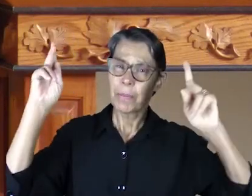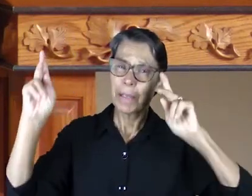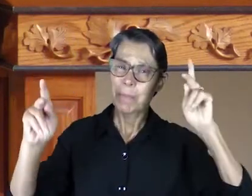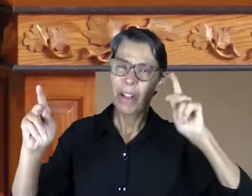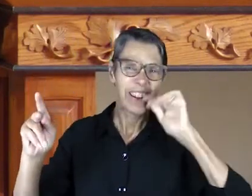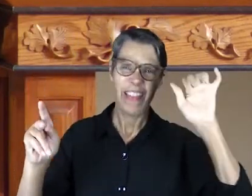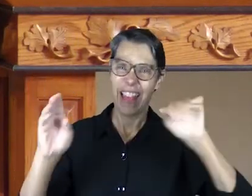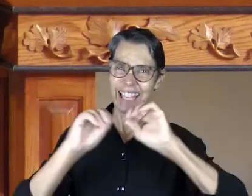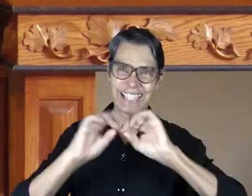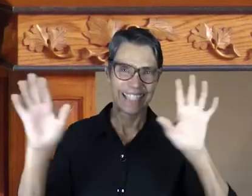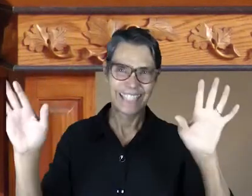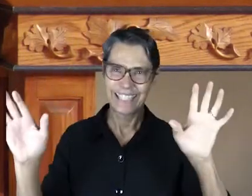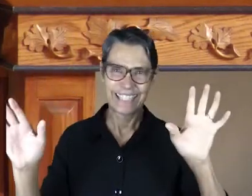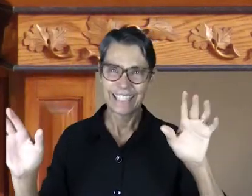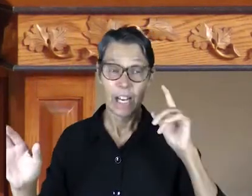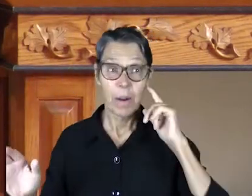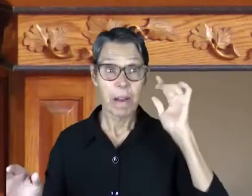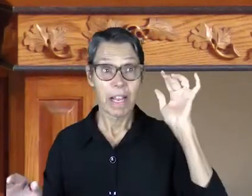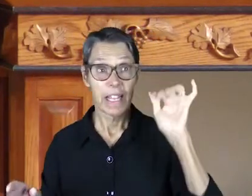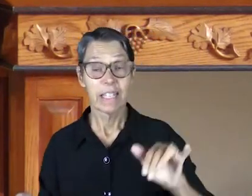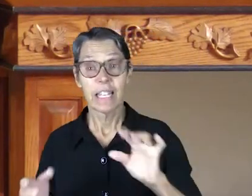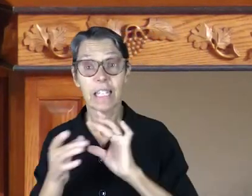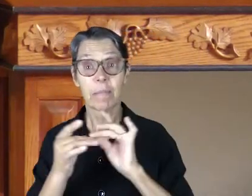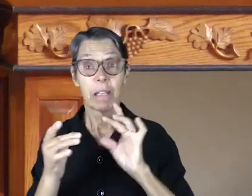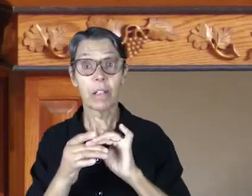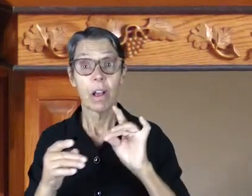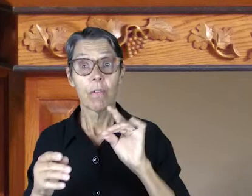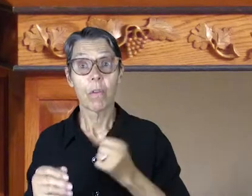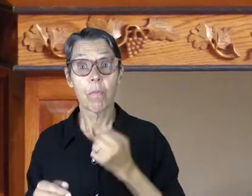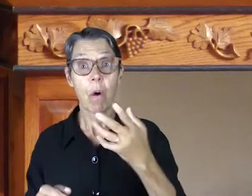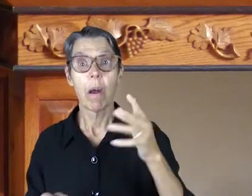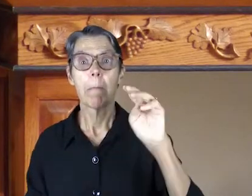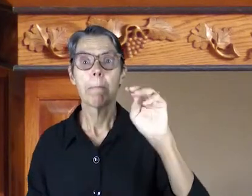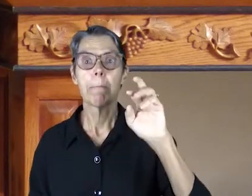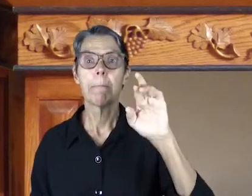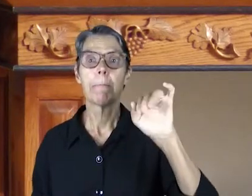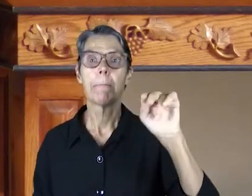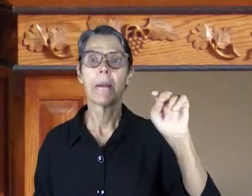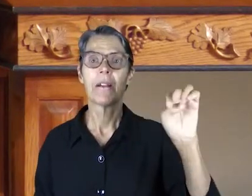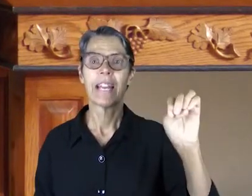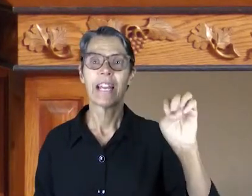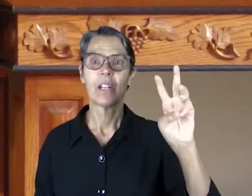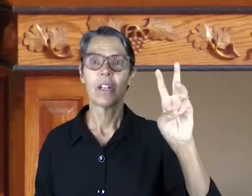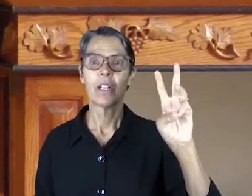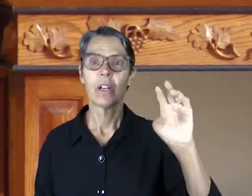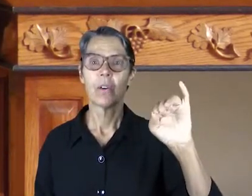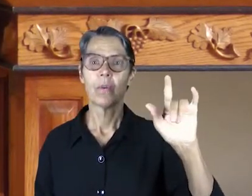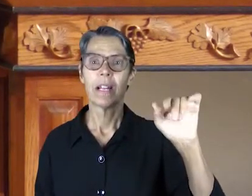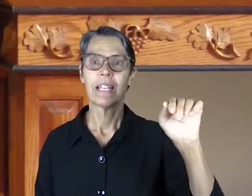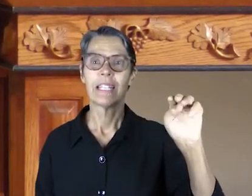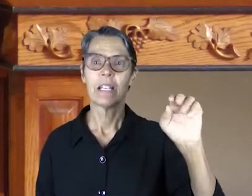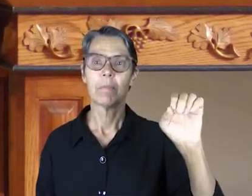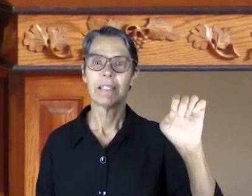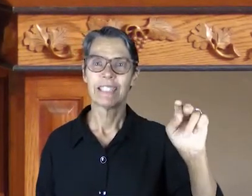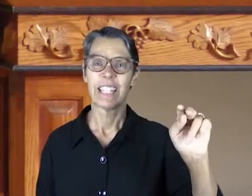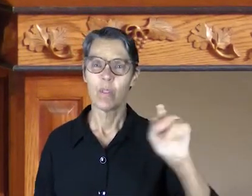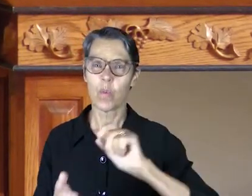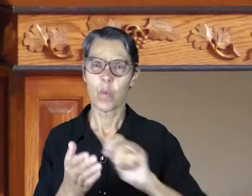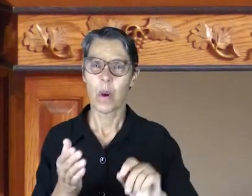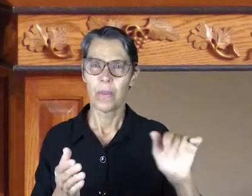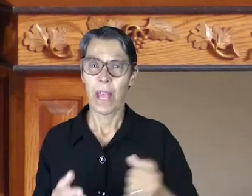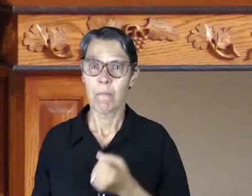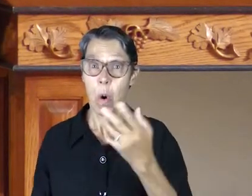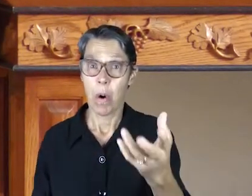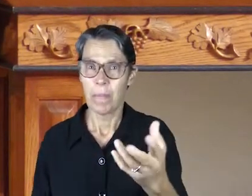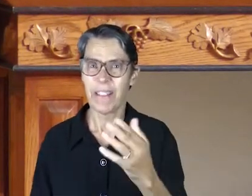that Marianne Williamson wrote, that I think the message of that poem that young man gave is the